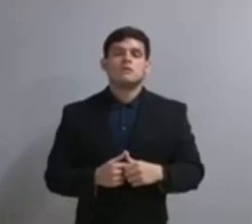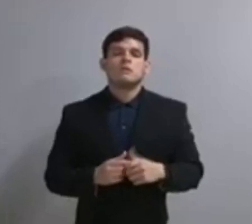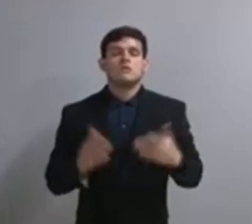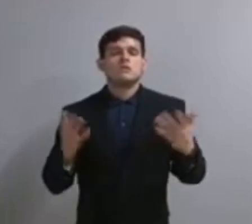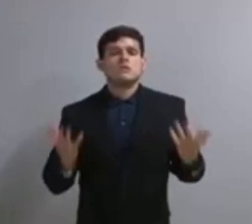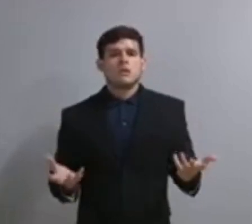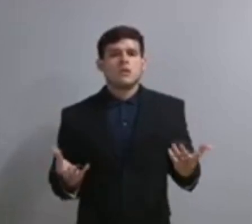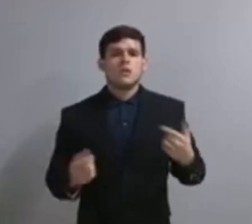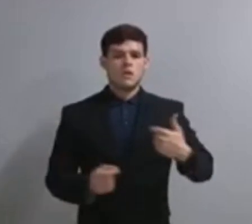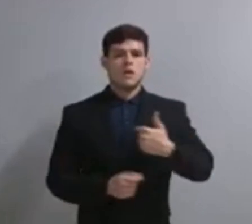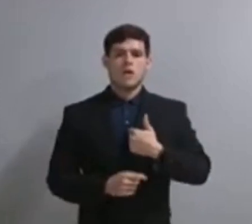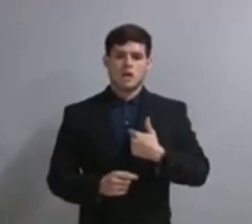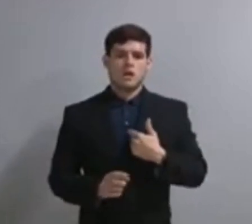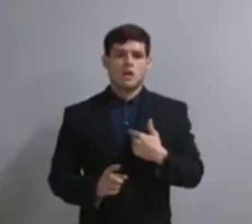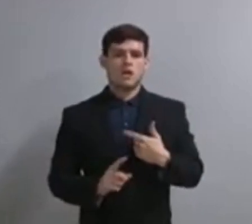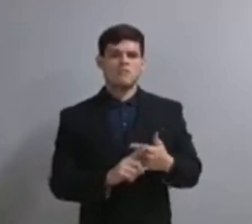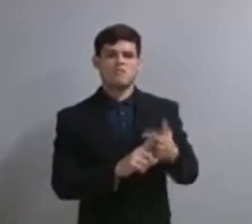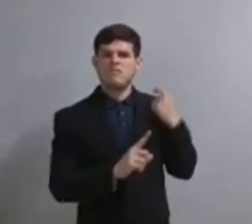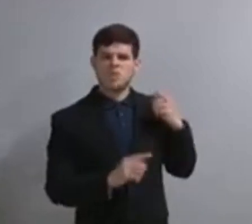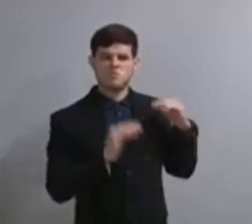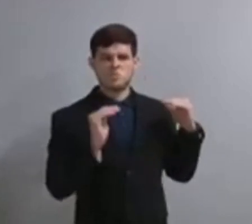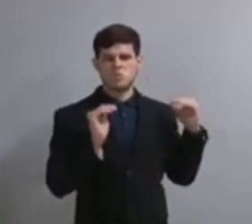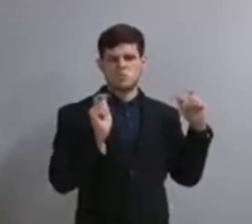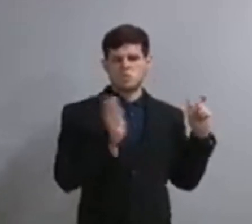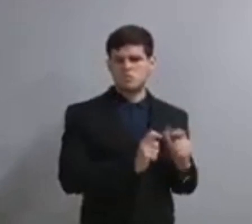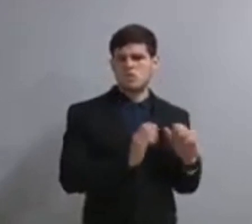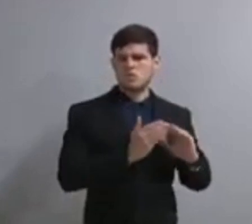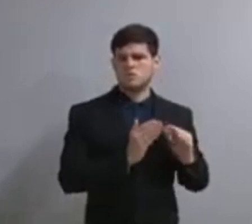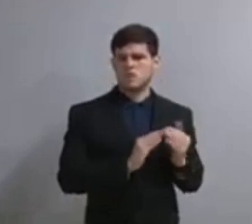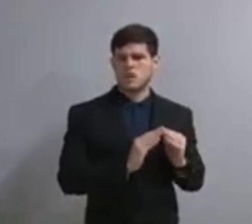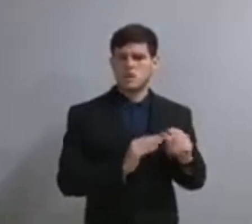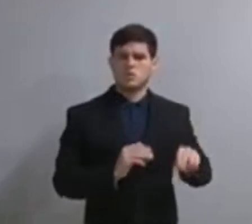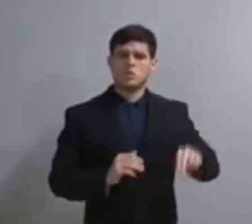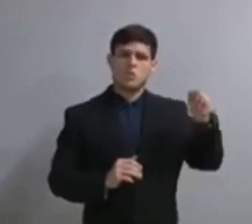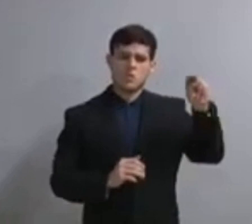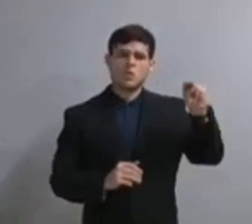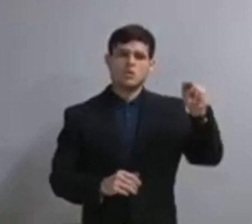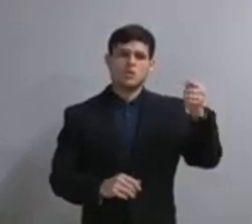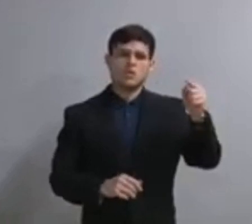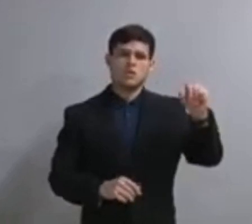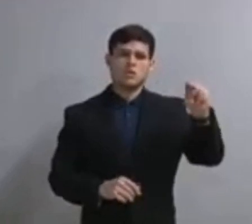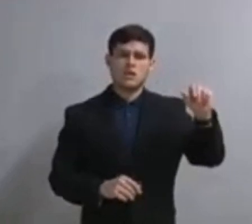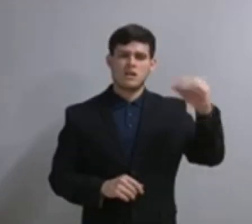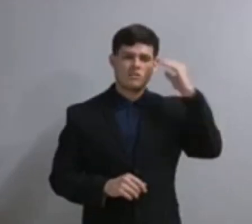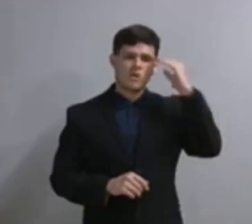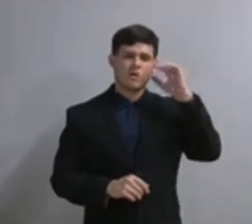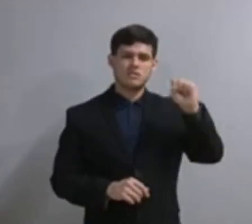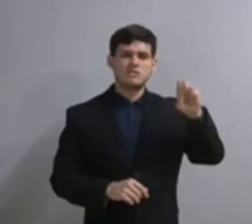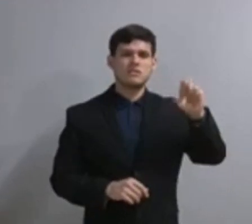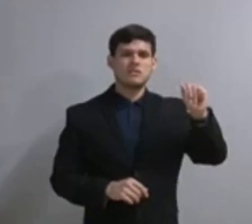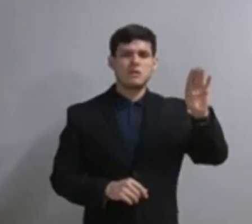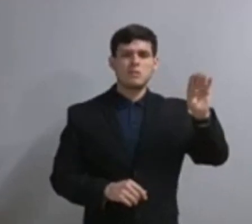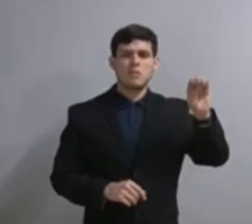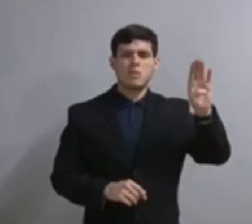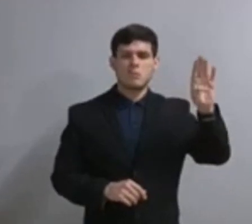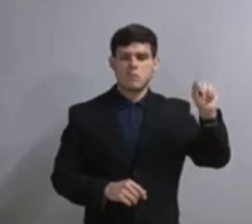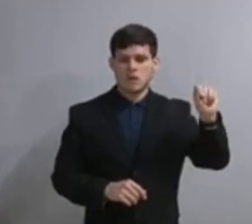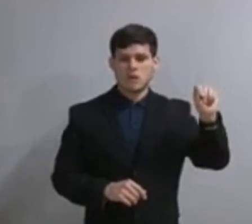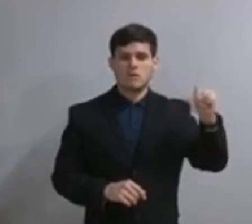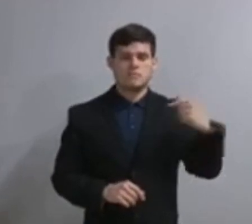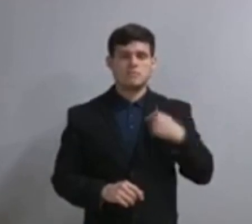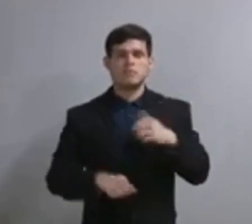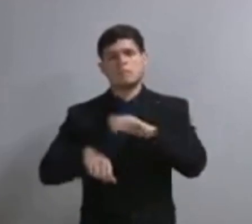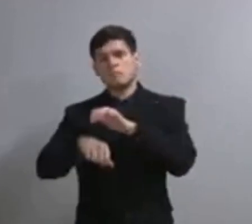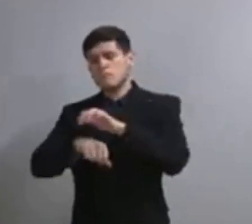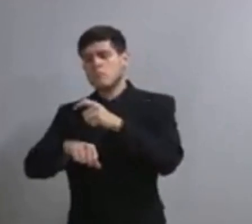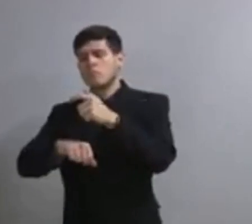So I come from a small town in northern Ghana known as Saboba. As the British and the